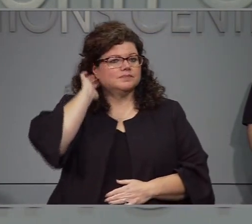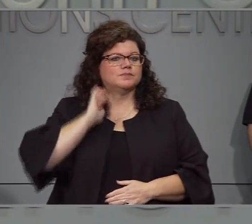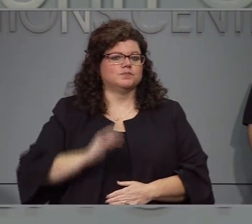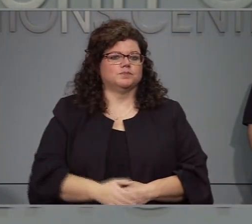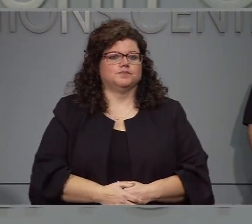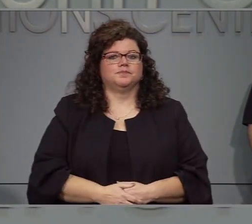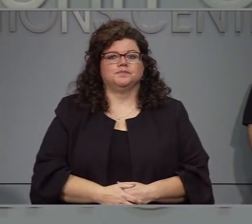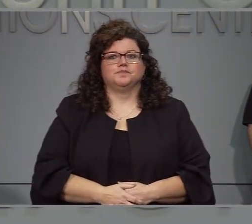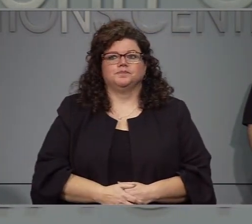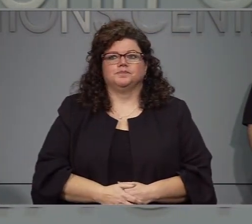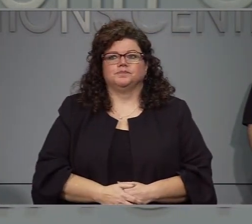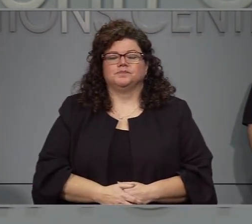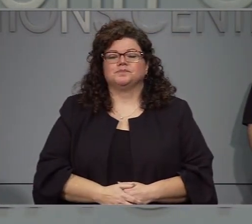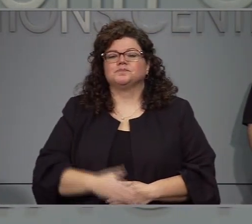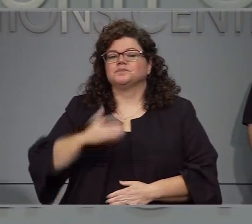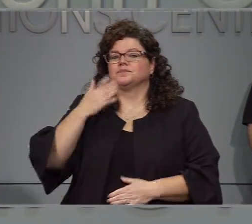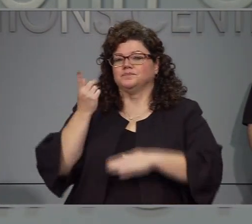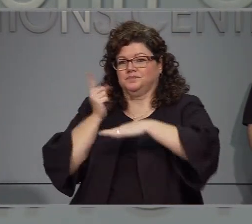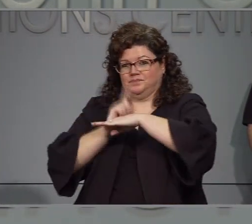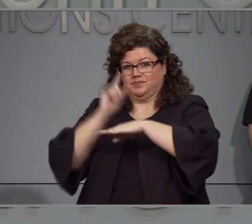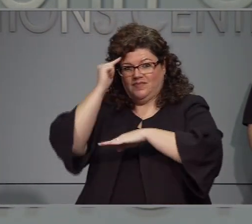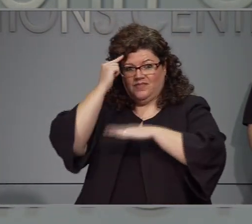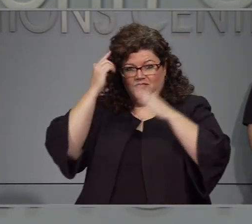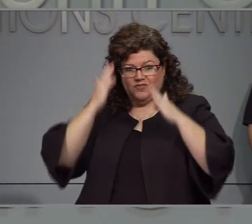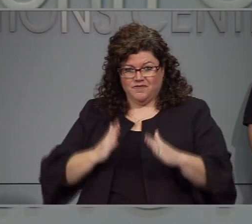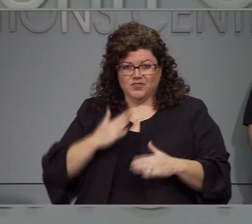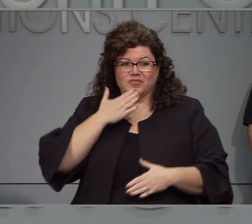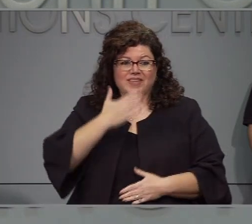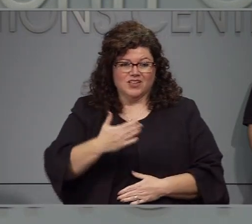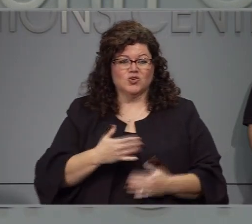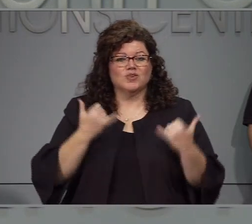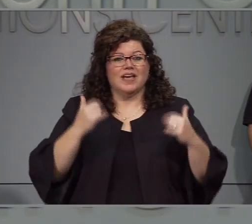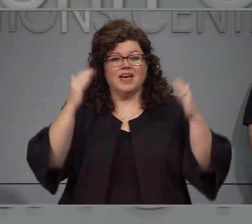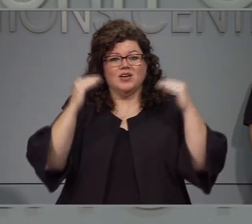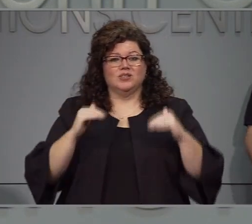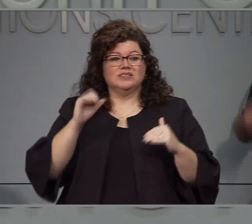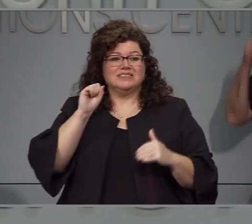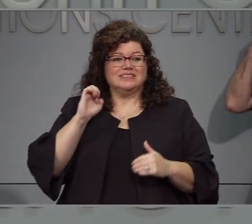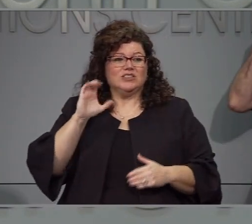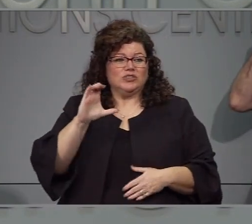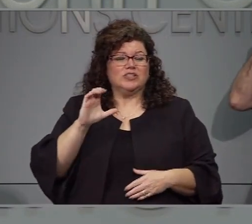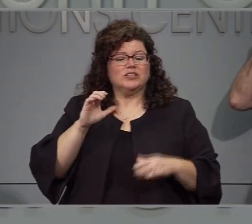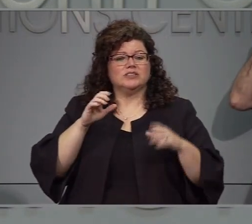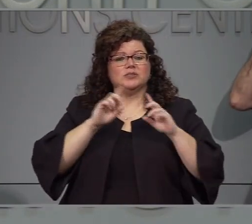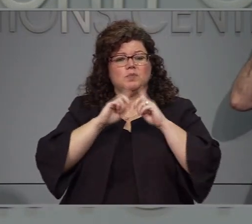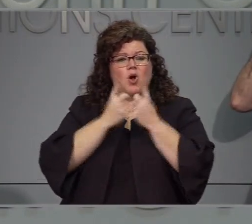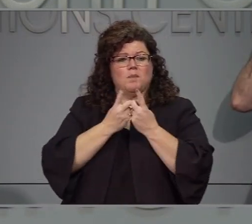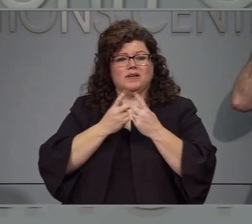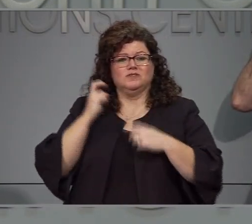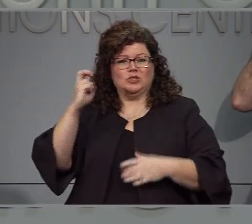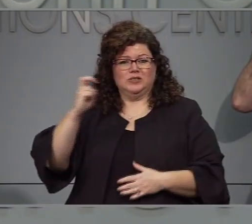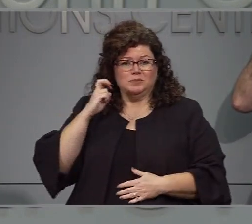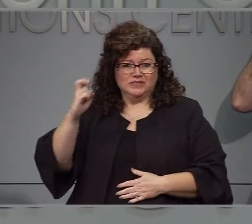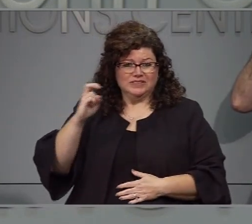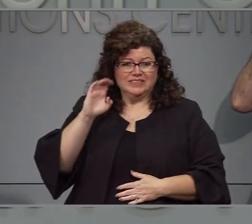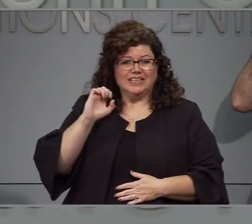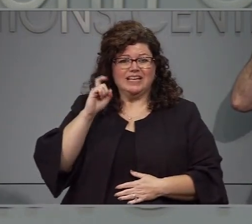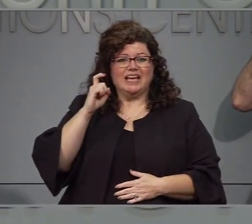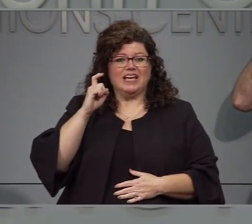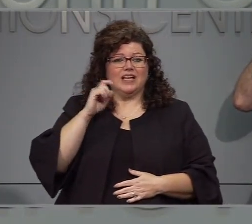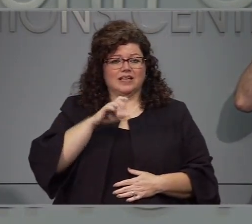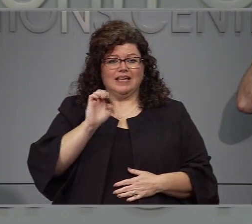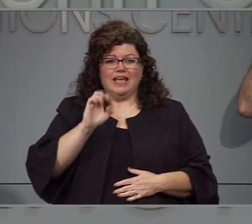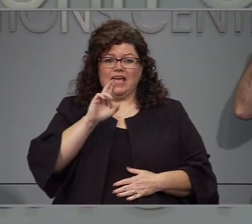Thank you, Director Sprayberry. I'll now hand it over to our Secretary of the Department of Transportation, Eric Boyette, to provide an update on